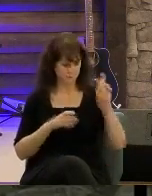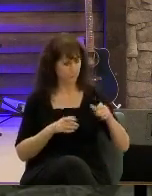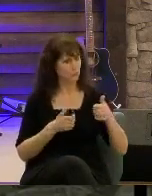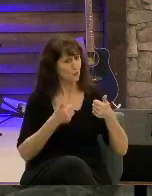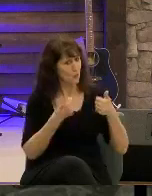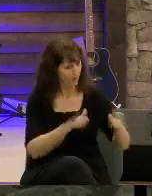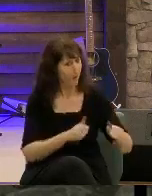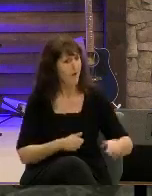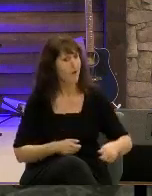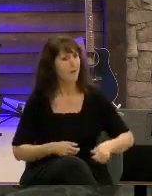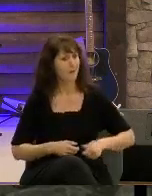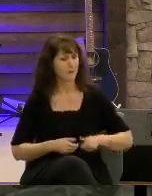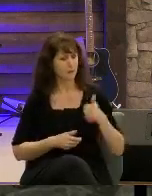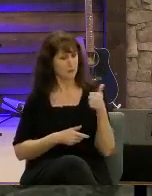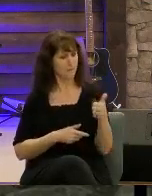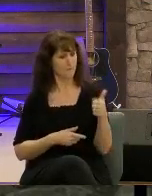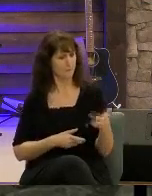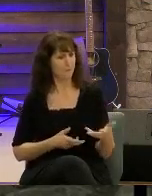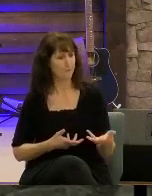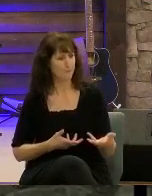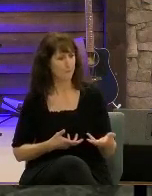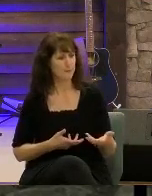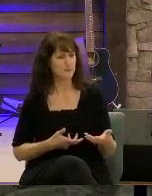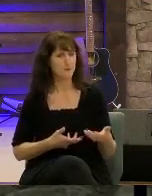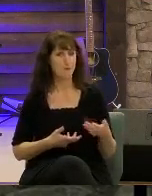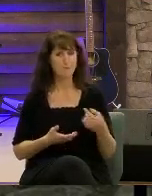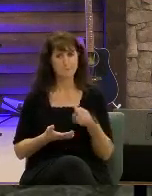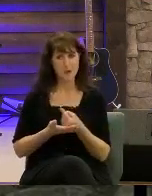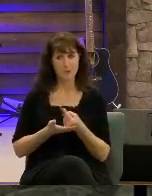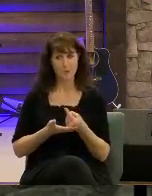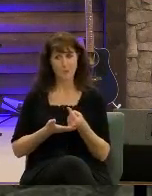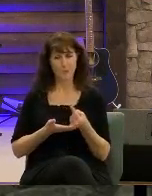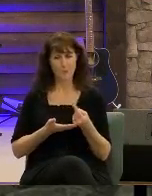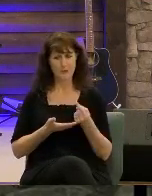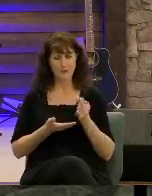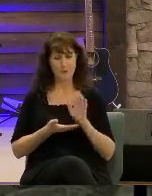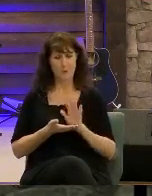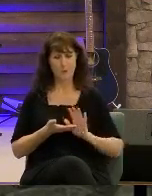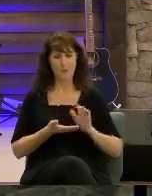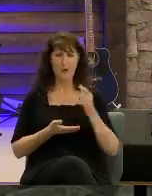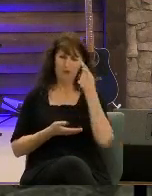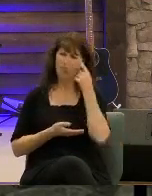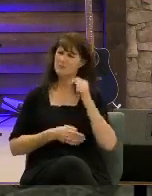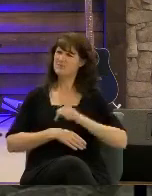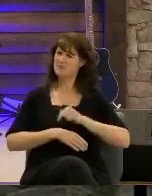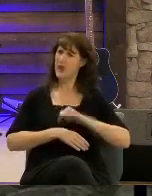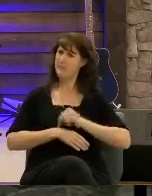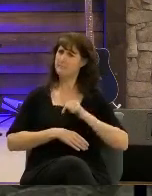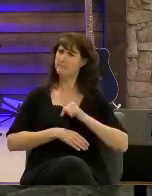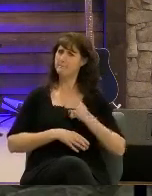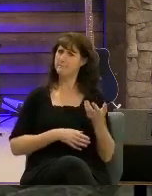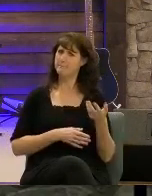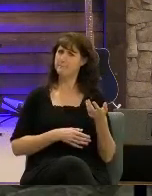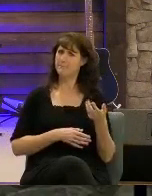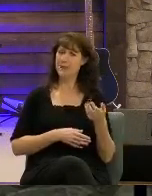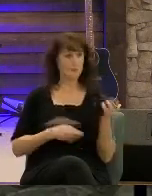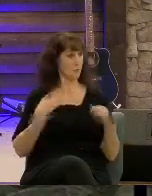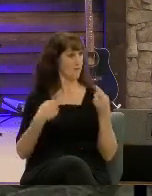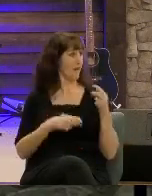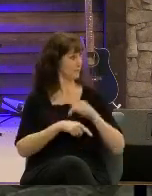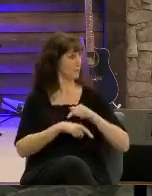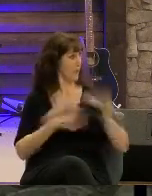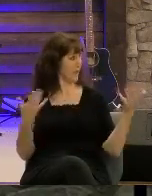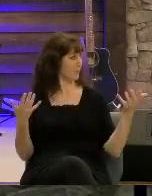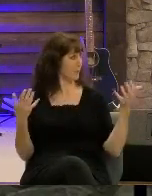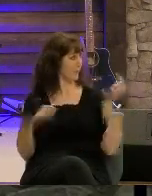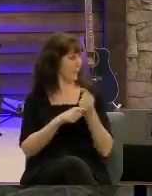And, a week or so ago, I decided it's time. It's time. It's revival, right? It's